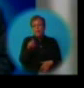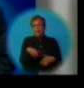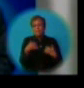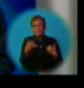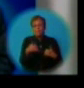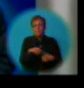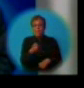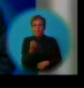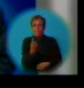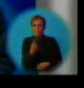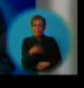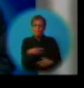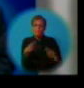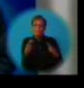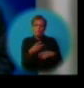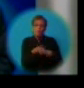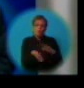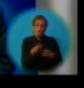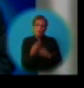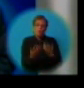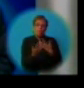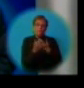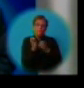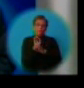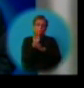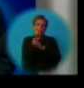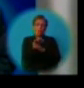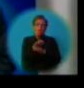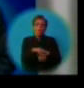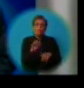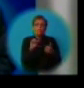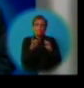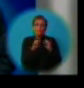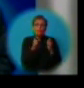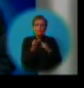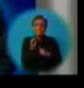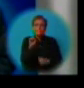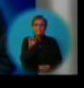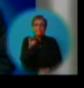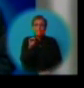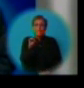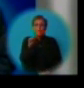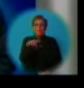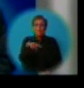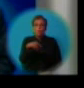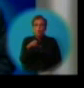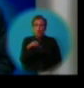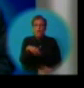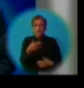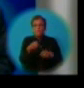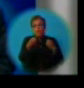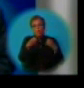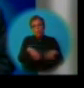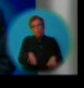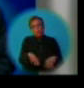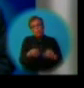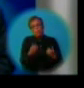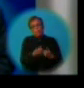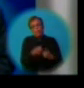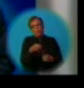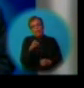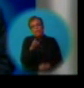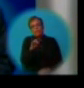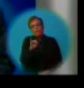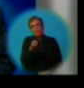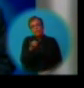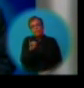Barbados will now have to play for 11th position at the World Netball Championships in Singapore after losing their playoff match to